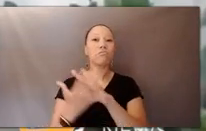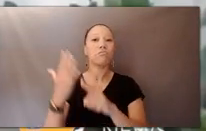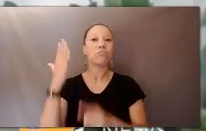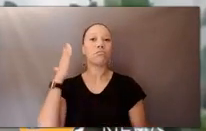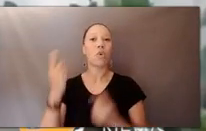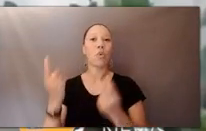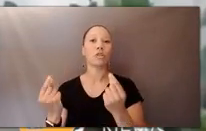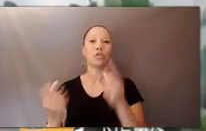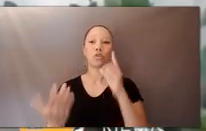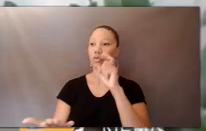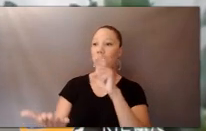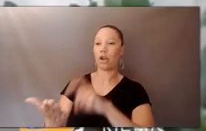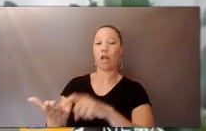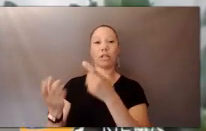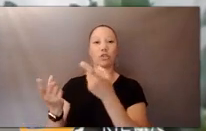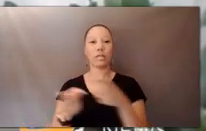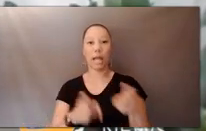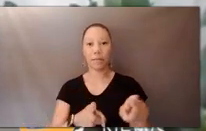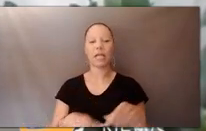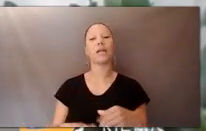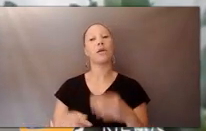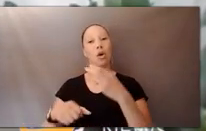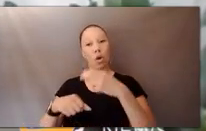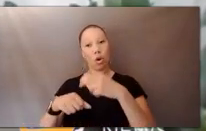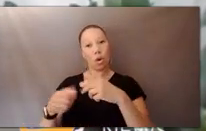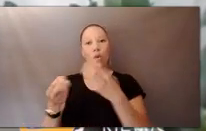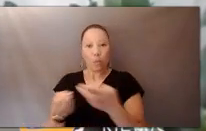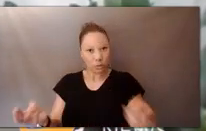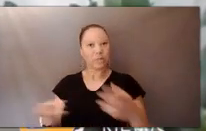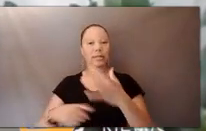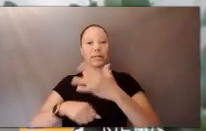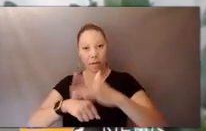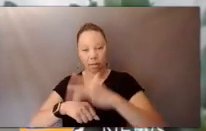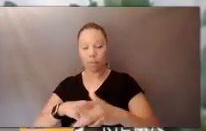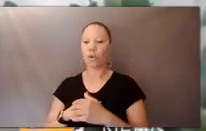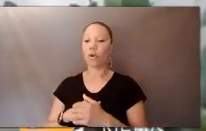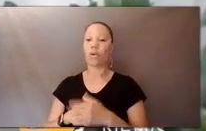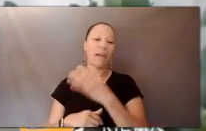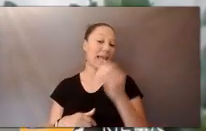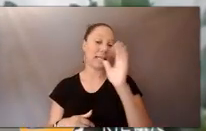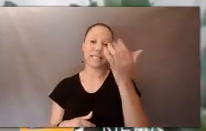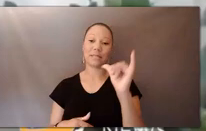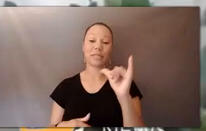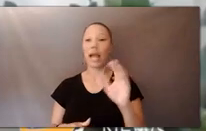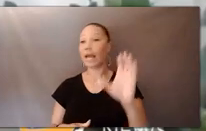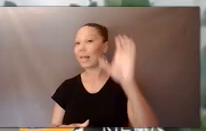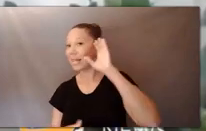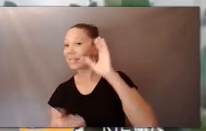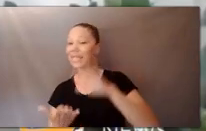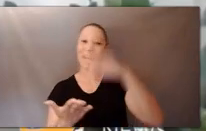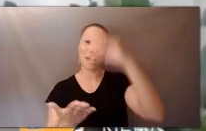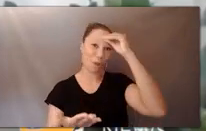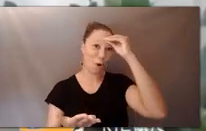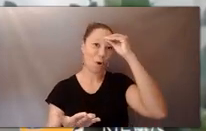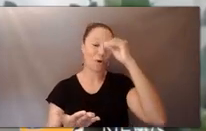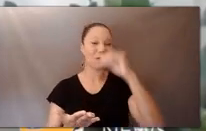acknowledge what is happening, that there are resources, and that it sounds like listen and learn is